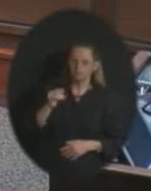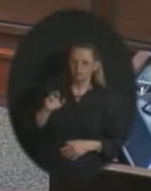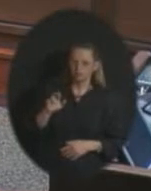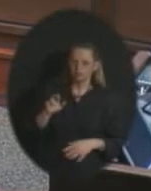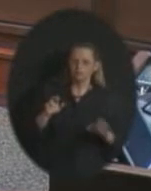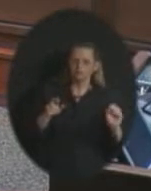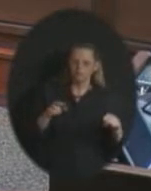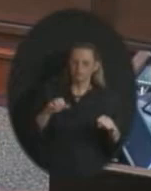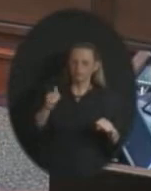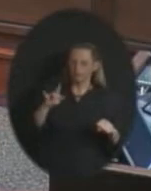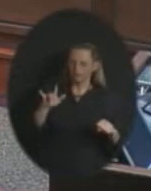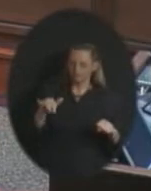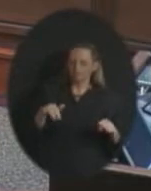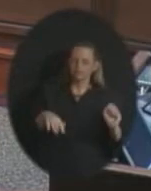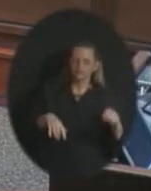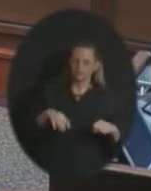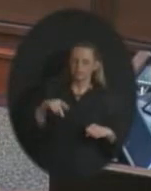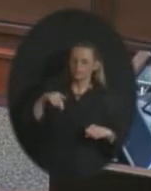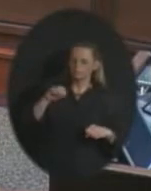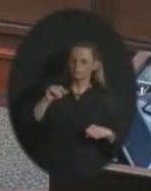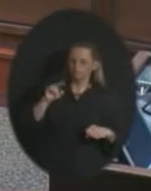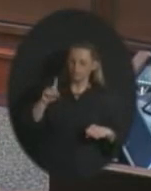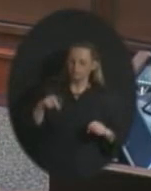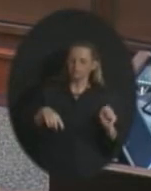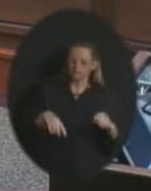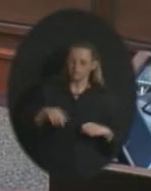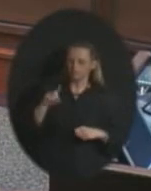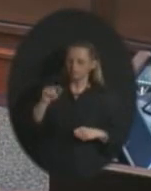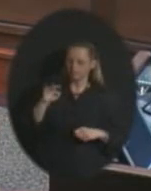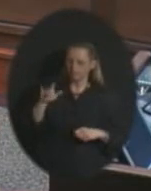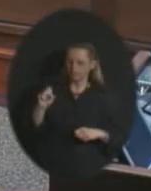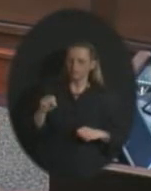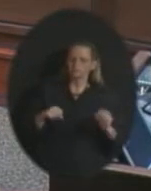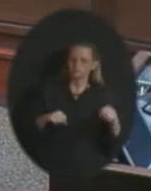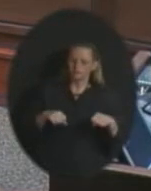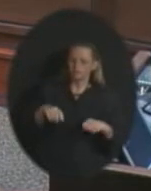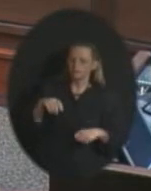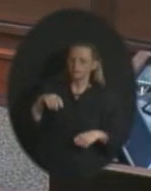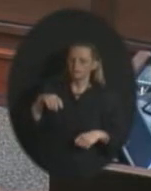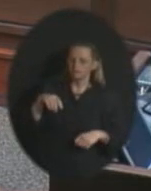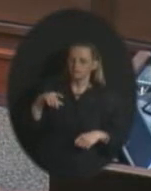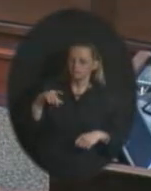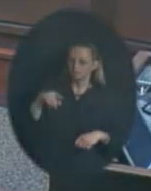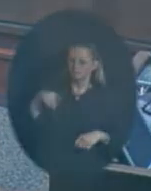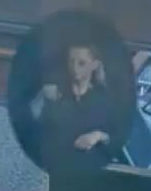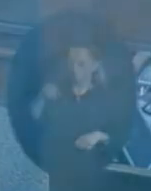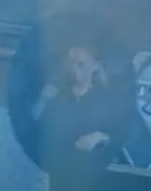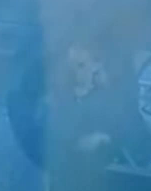Yes. Mr. Pollan. Yes. Dr. Daniels. Yes. Mr. Parker. Yes. Mrs. Martin. Yes.